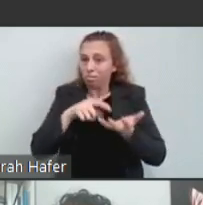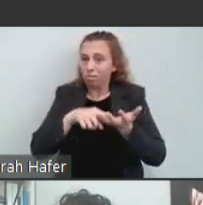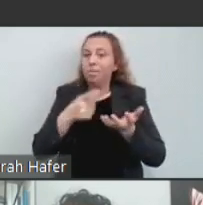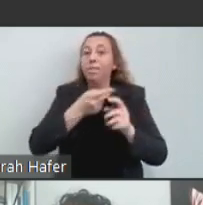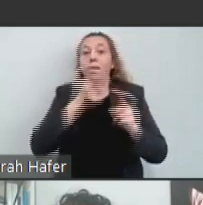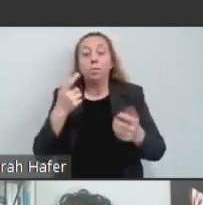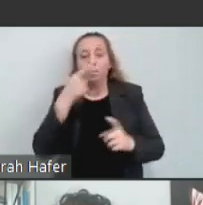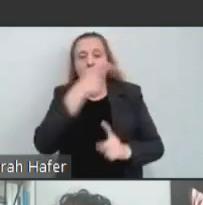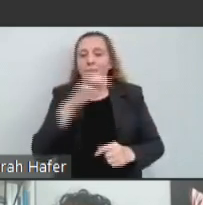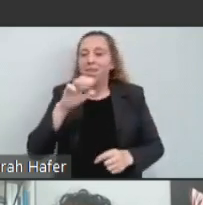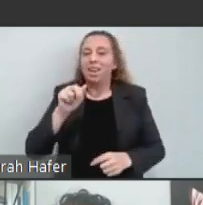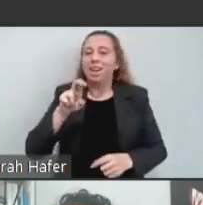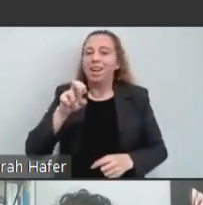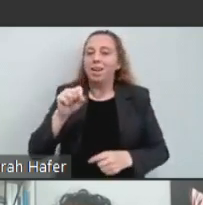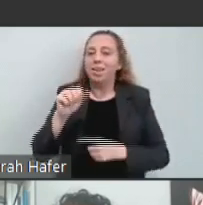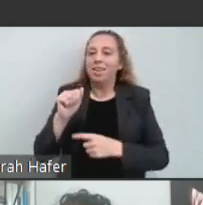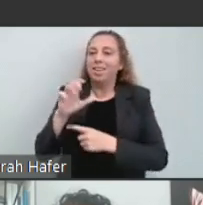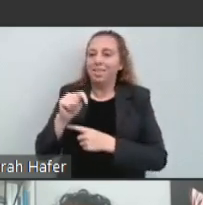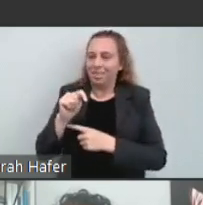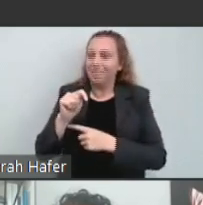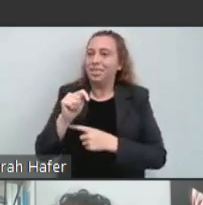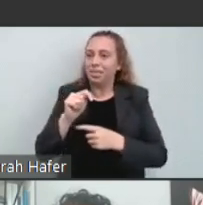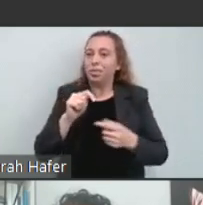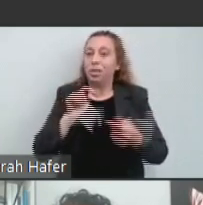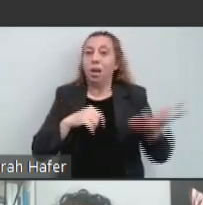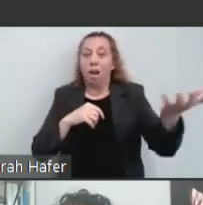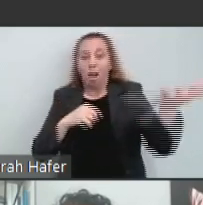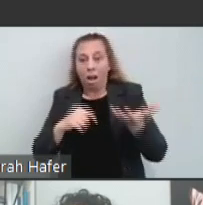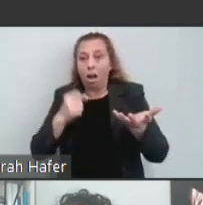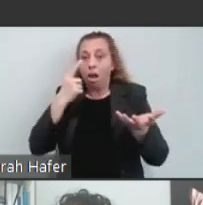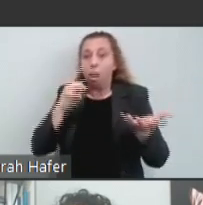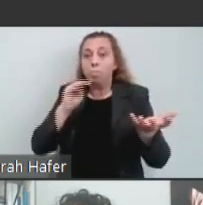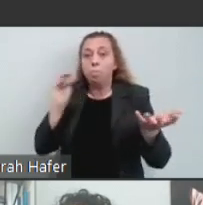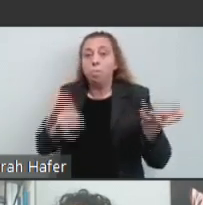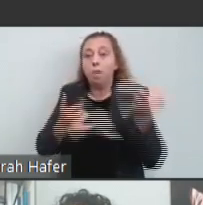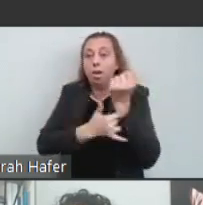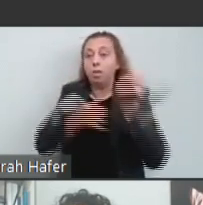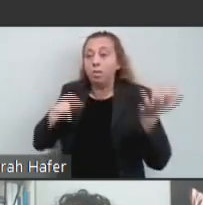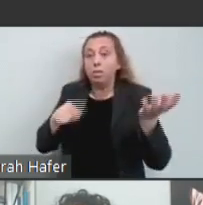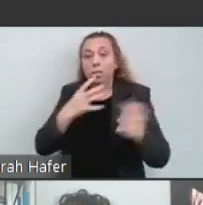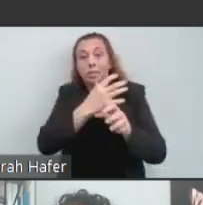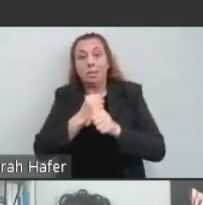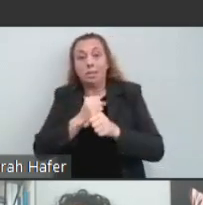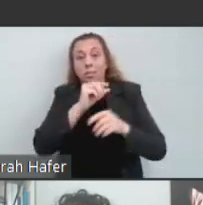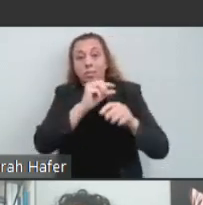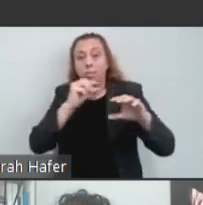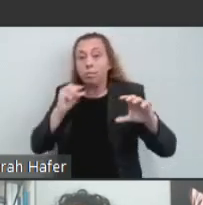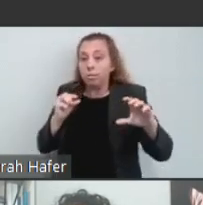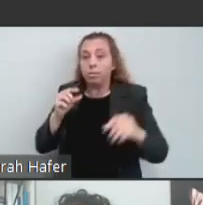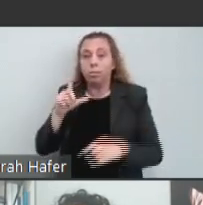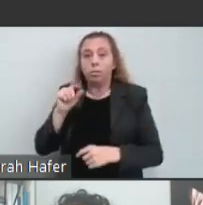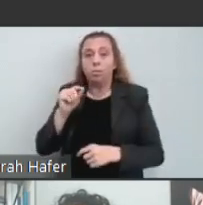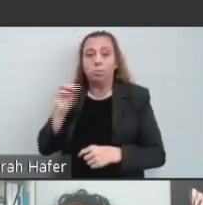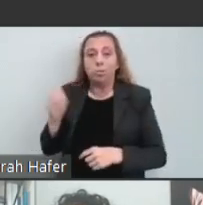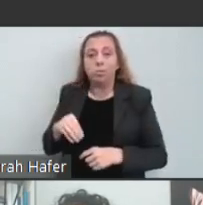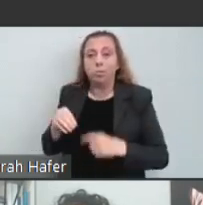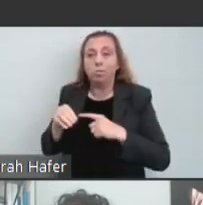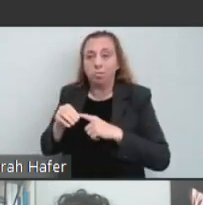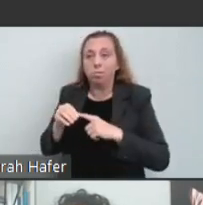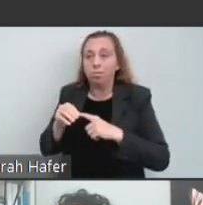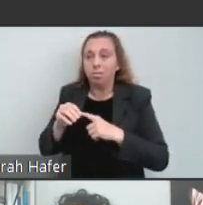Multnomah County is home to about 20% of all Oregonians, but we have 27% of Oregon's cases and